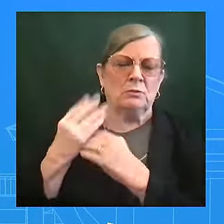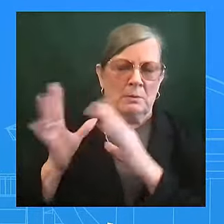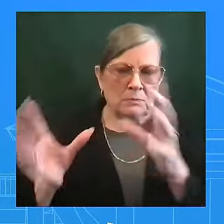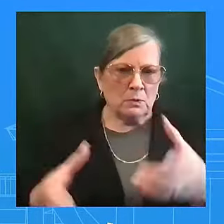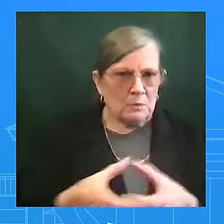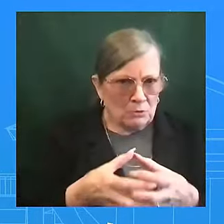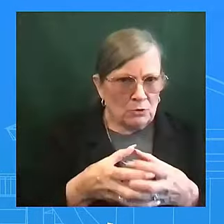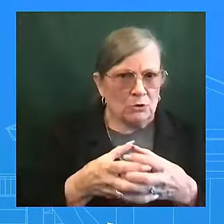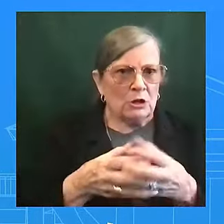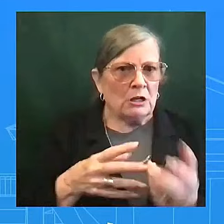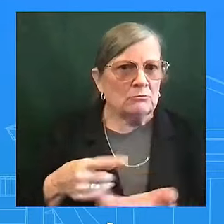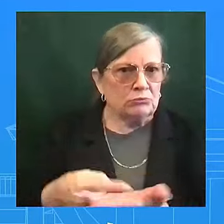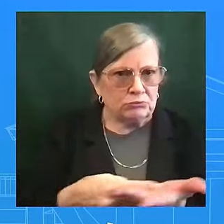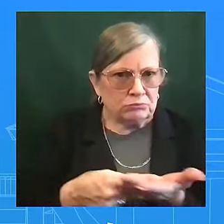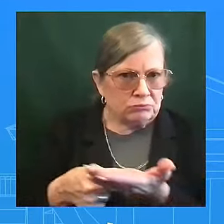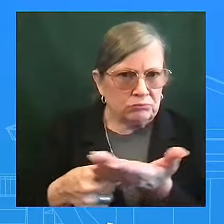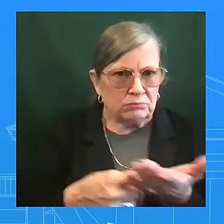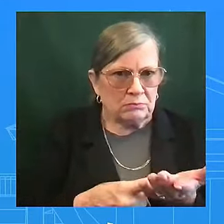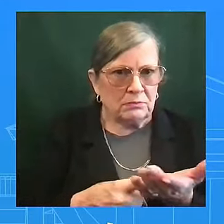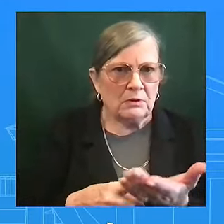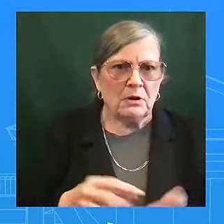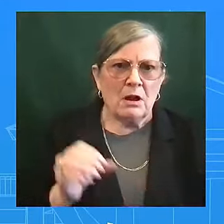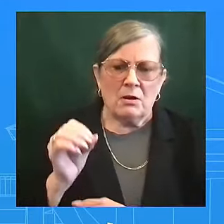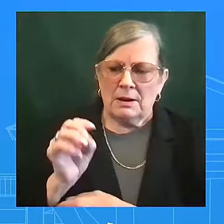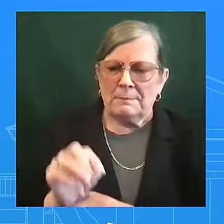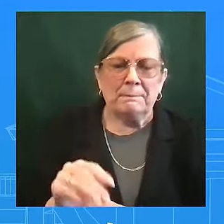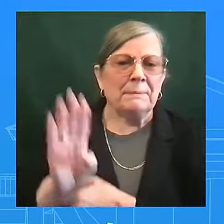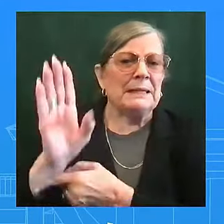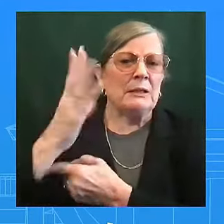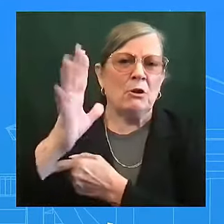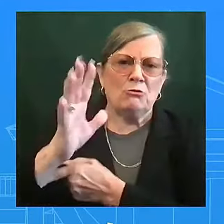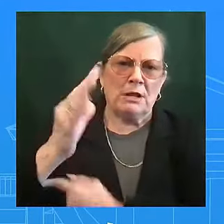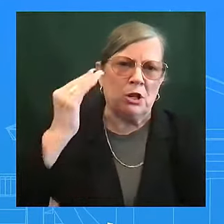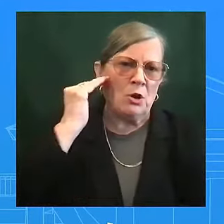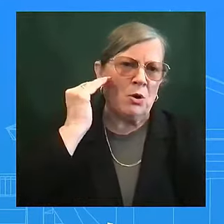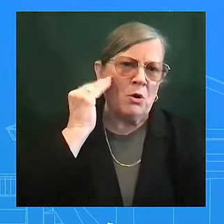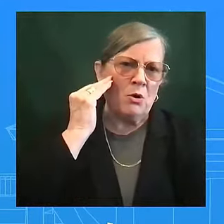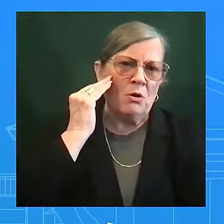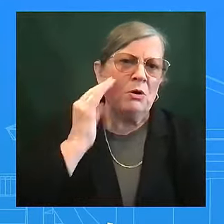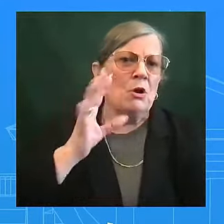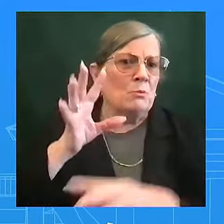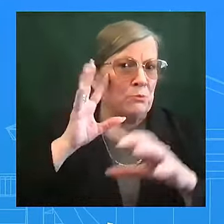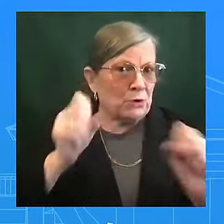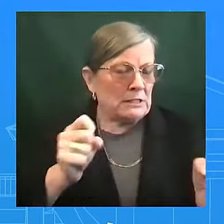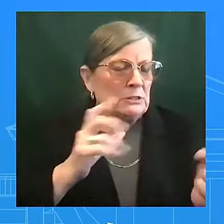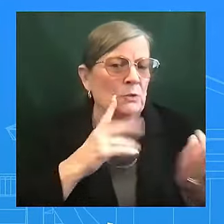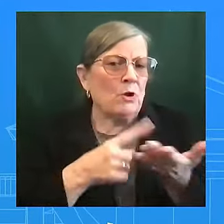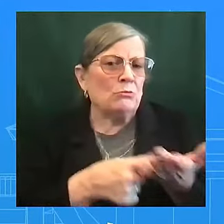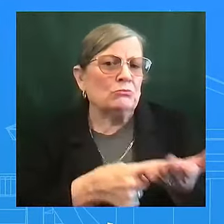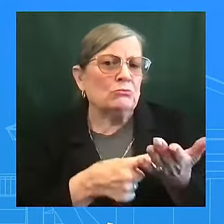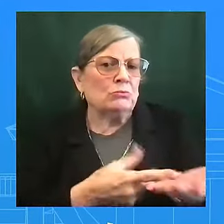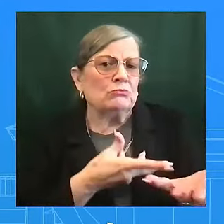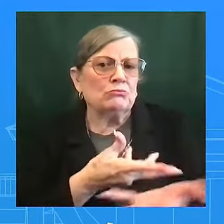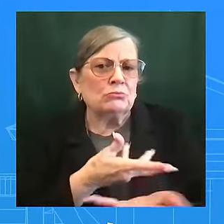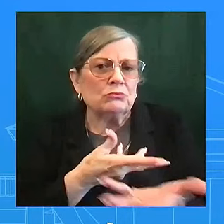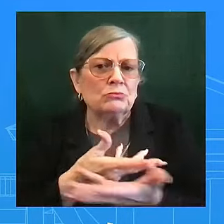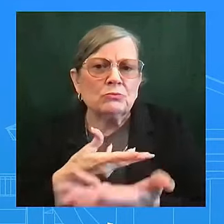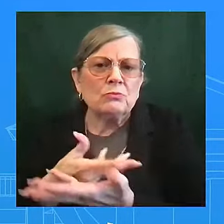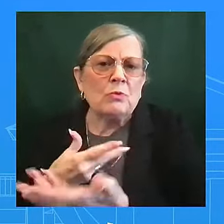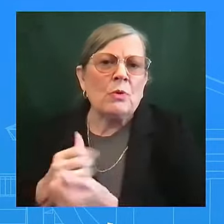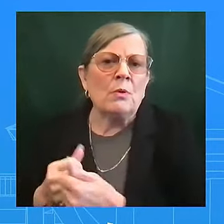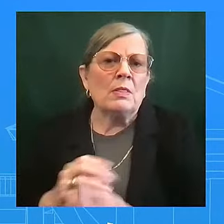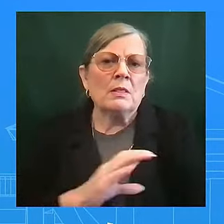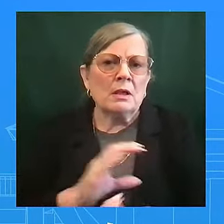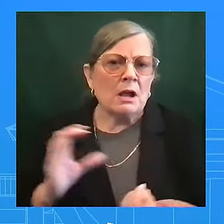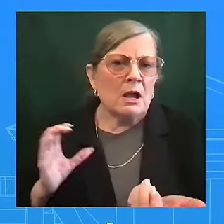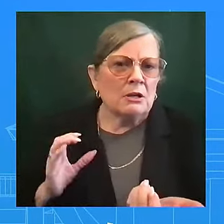speaks regularly with congressional leaders and gets updated regularly as well from his staff. And Congress knows how to do this. They